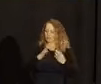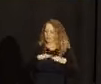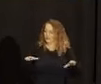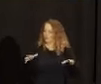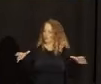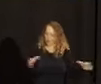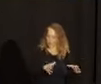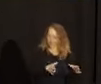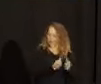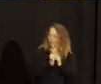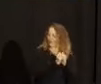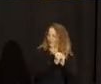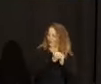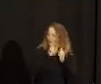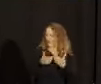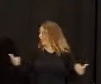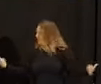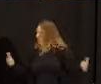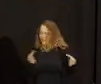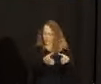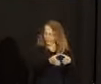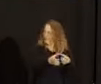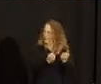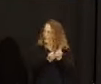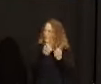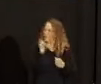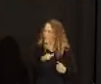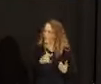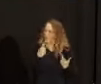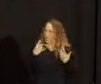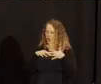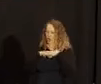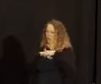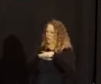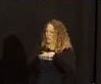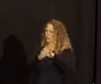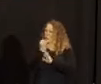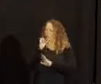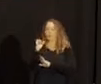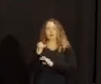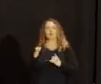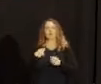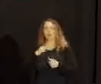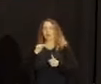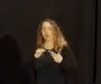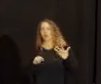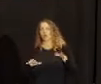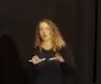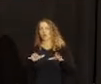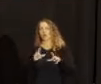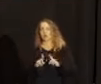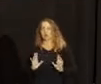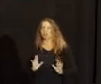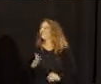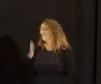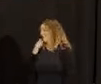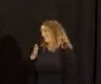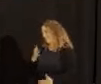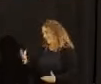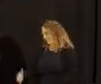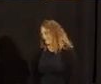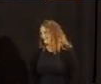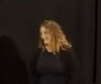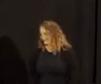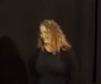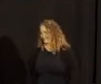same place. So building a more inclusive movement, which we still have a lot of work to do. Thank you so much for that